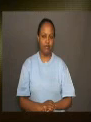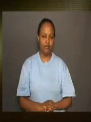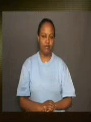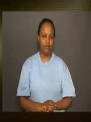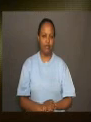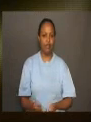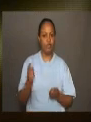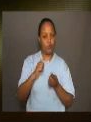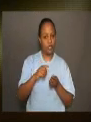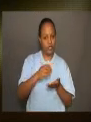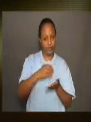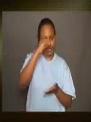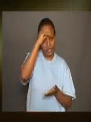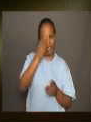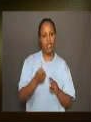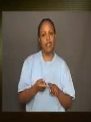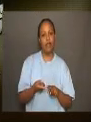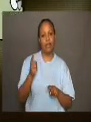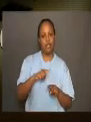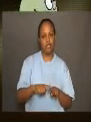Let's get back to our lesson.